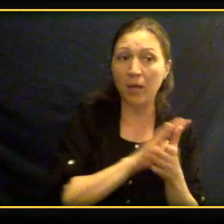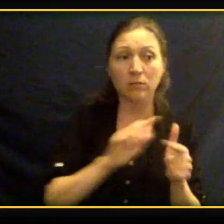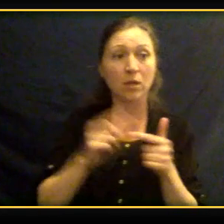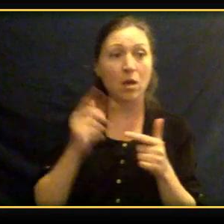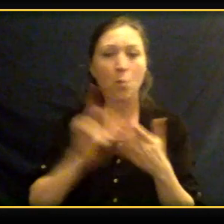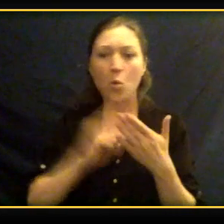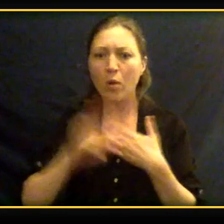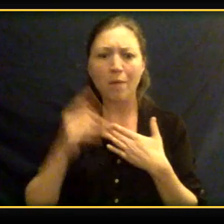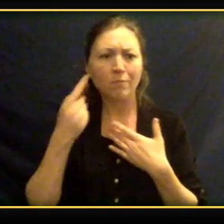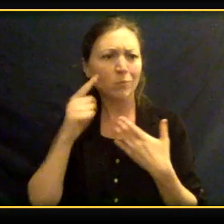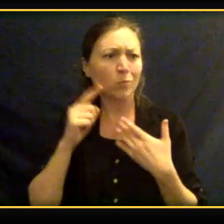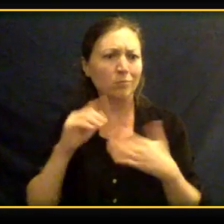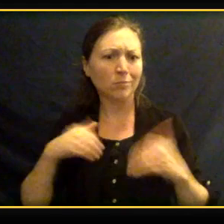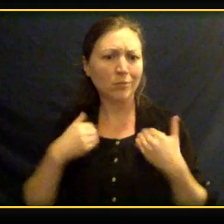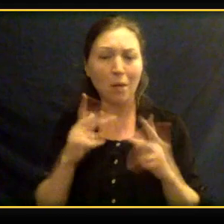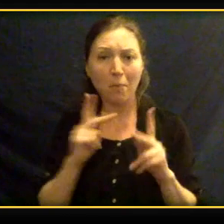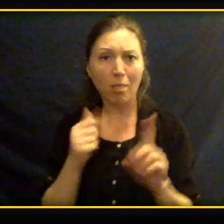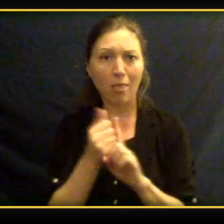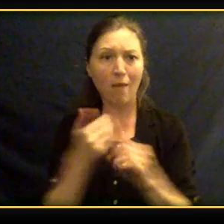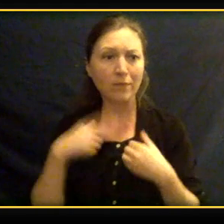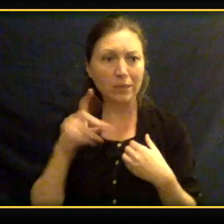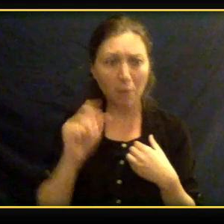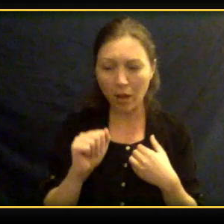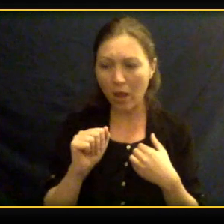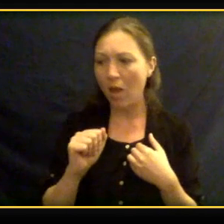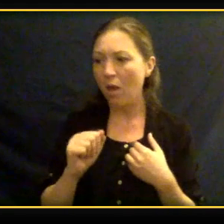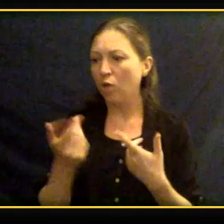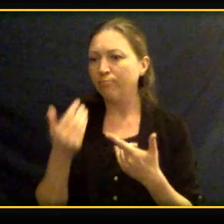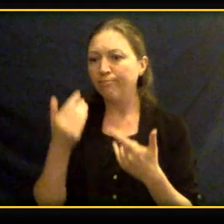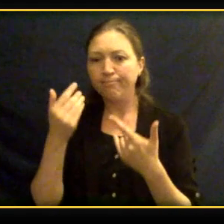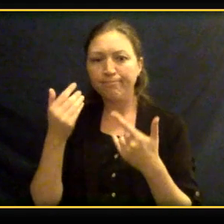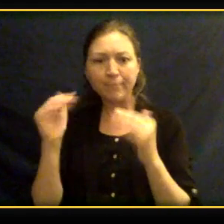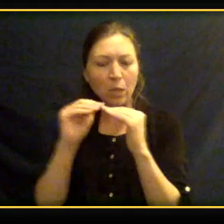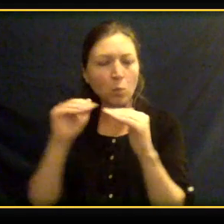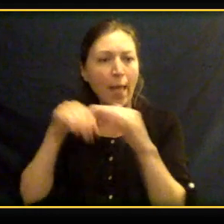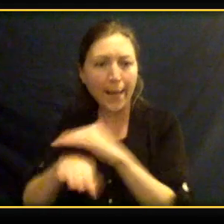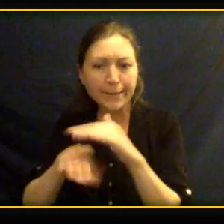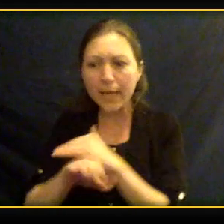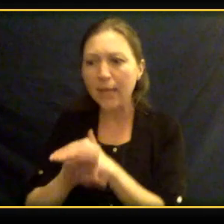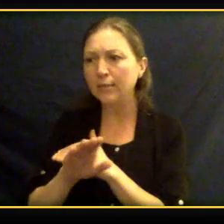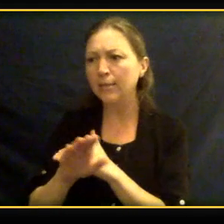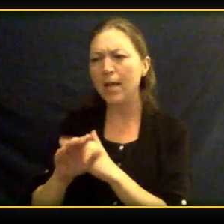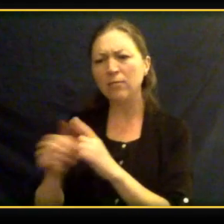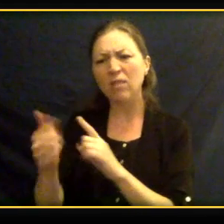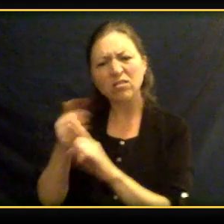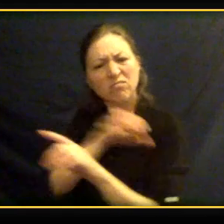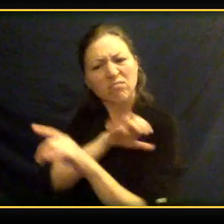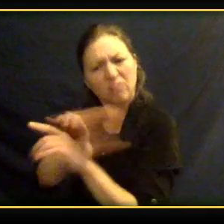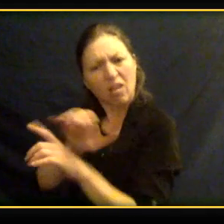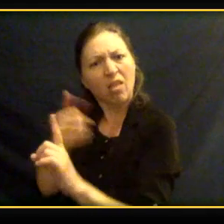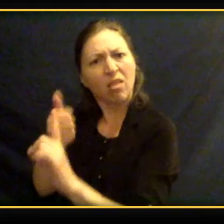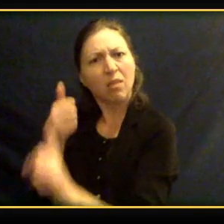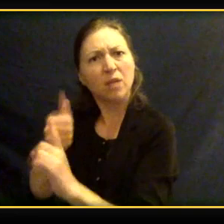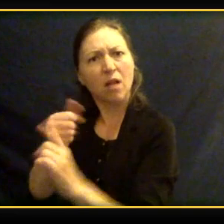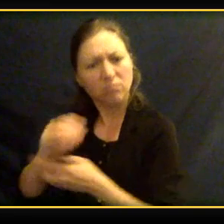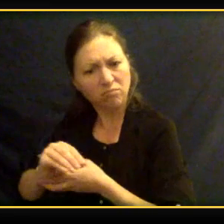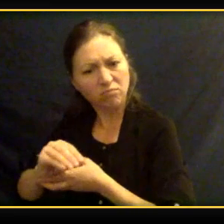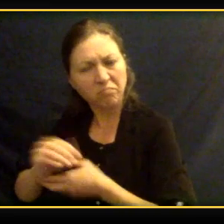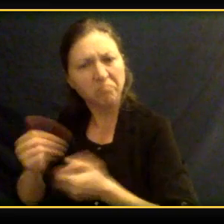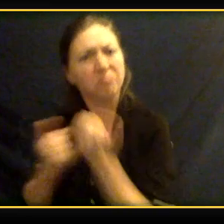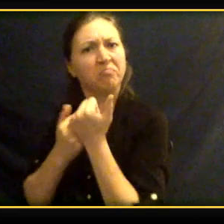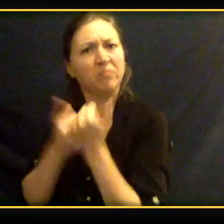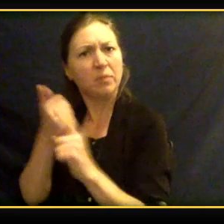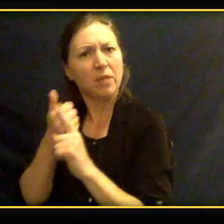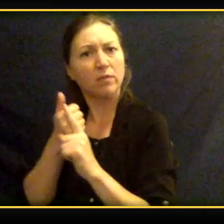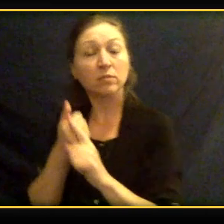not only access and enabling them, but their own sense of themselves. To find out more about that, at any time, you can go